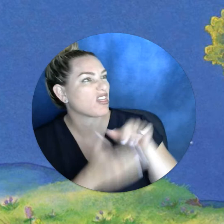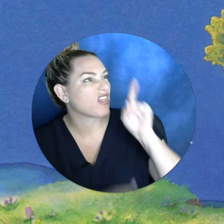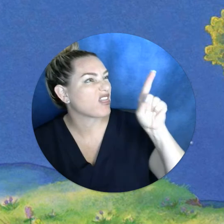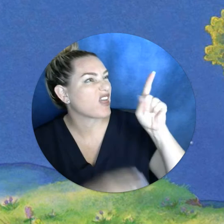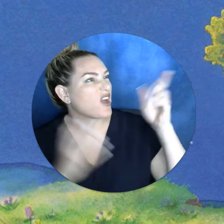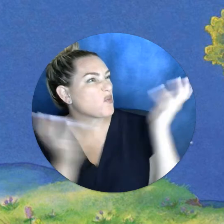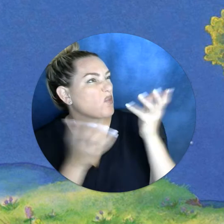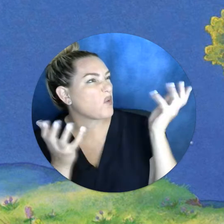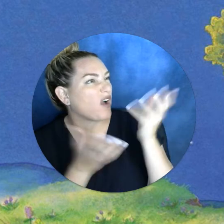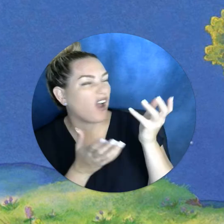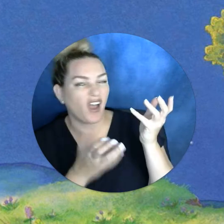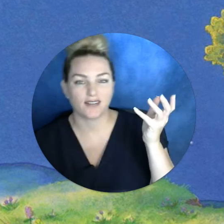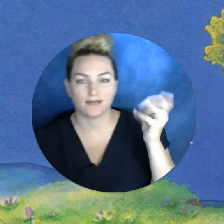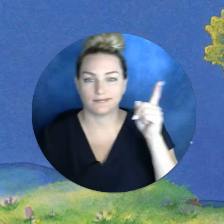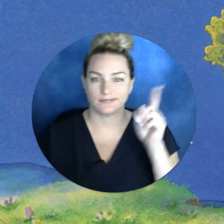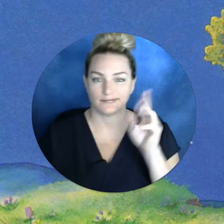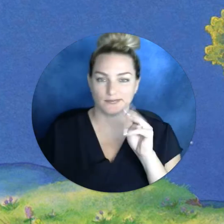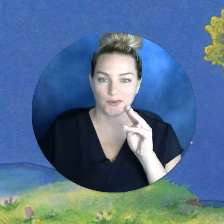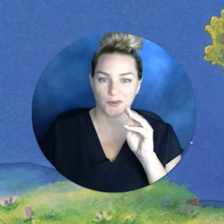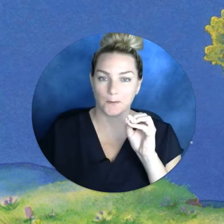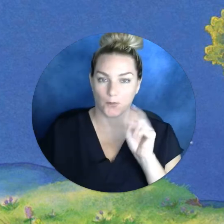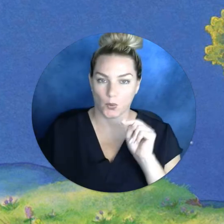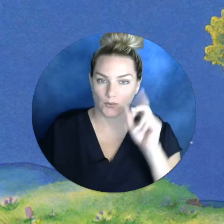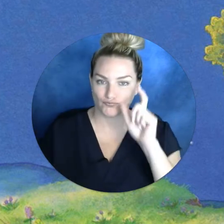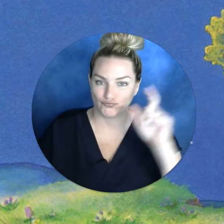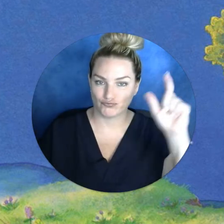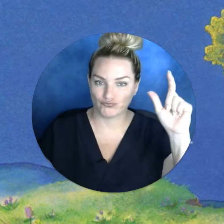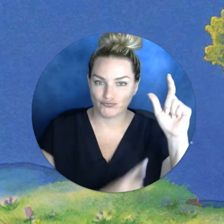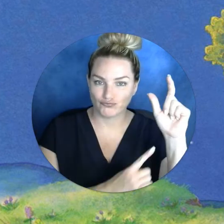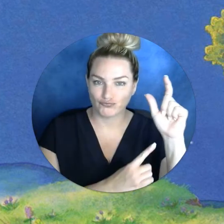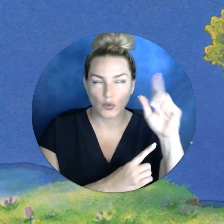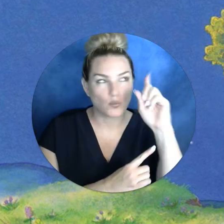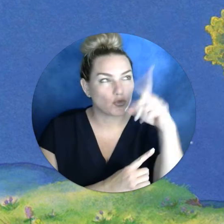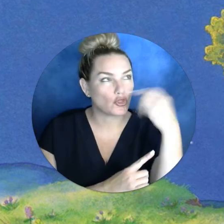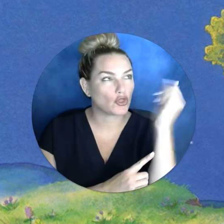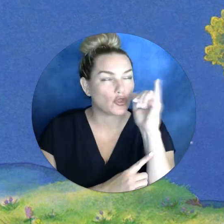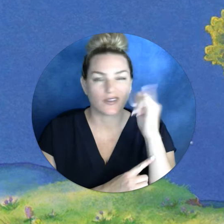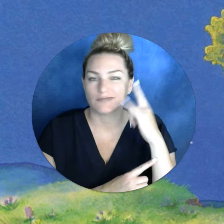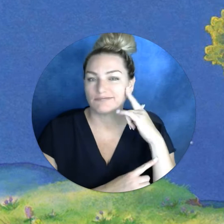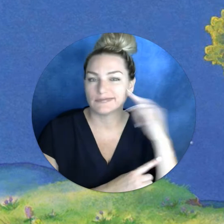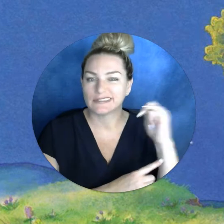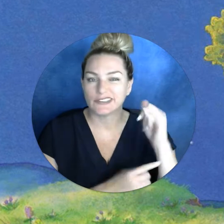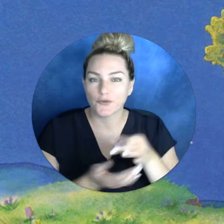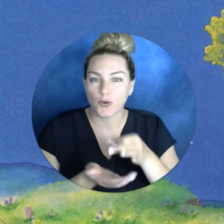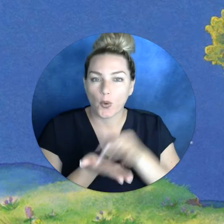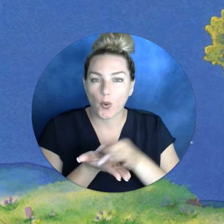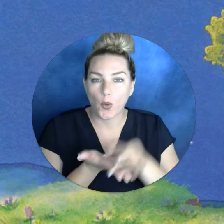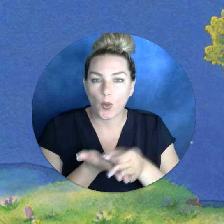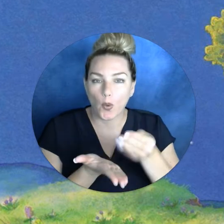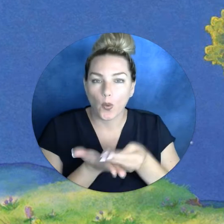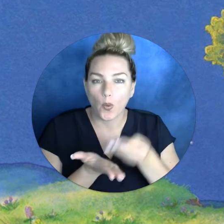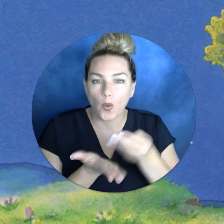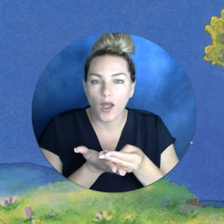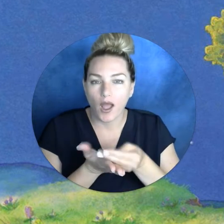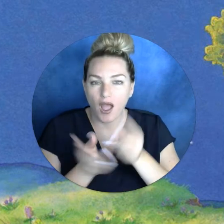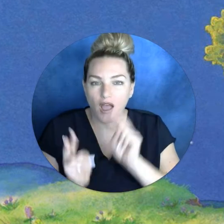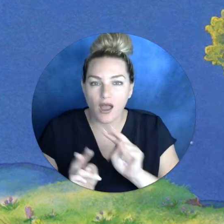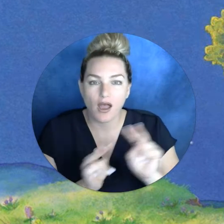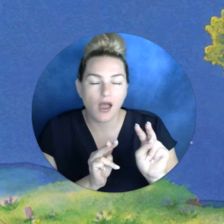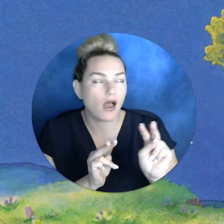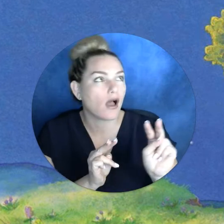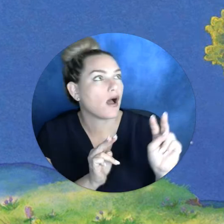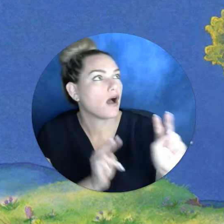The moon was hanging in the sky above him like a bright silver coin. Mole thought that it was the most